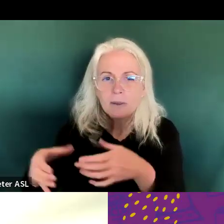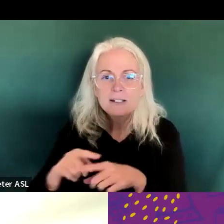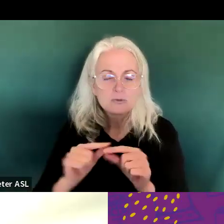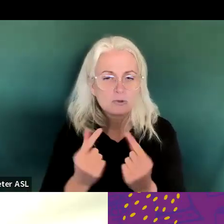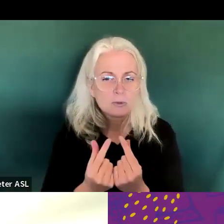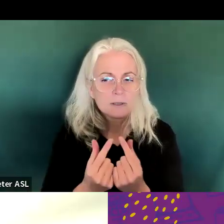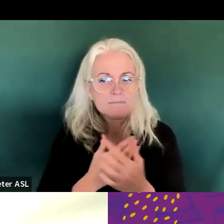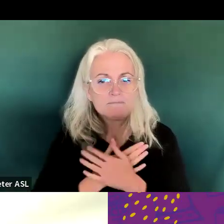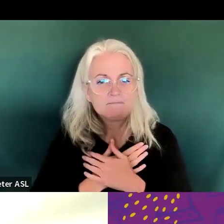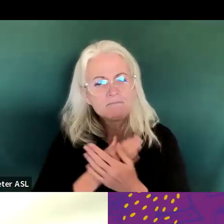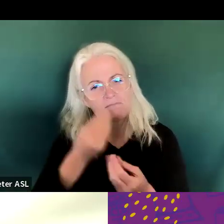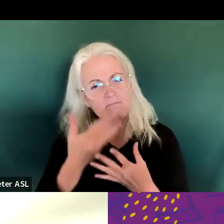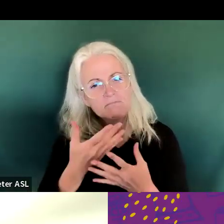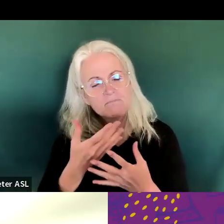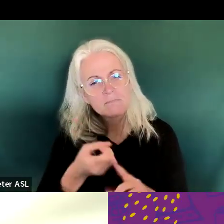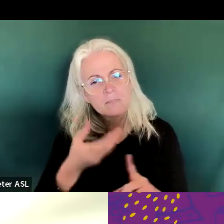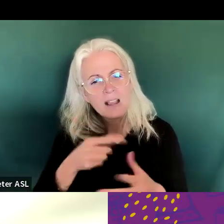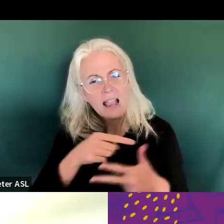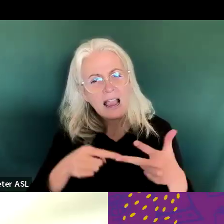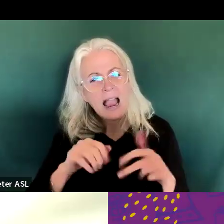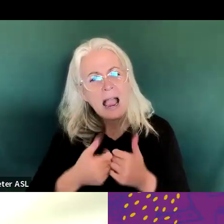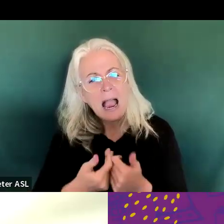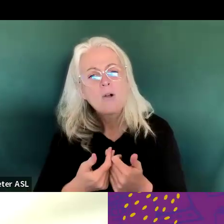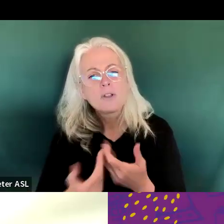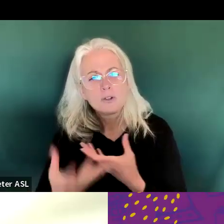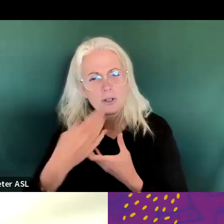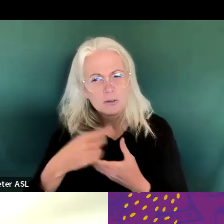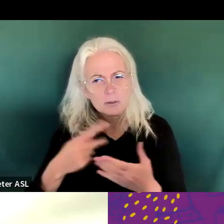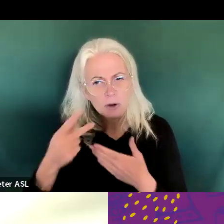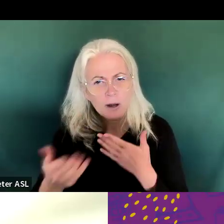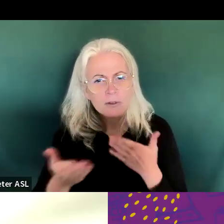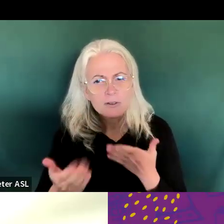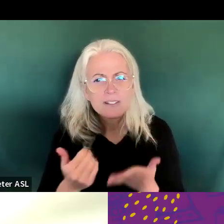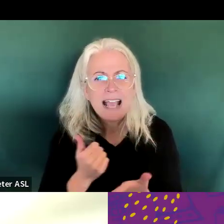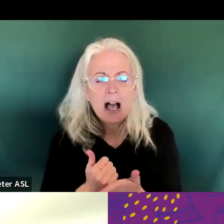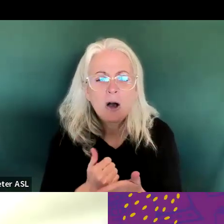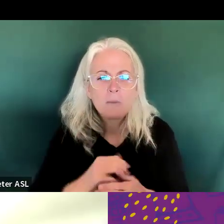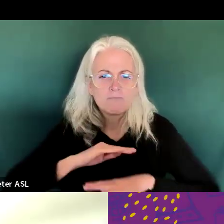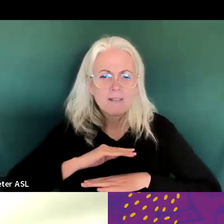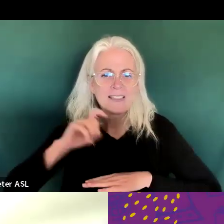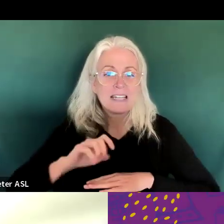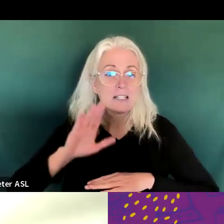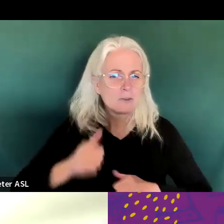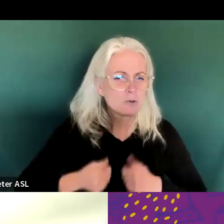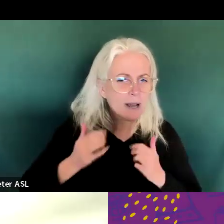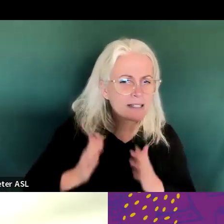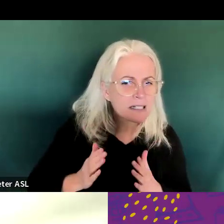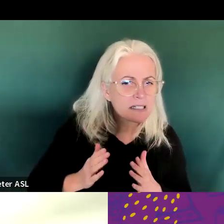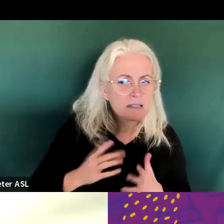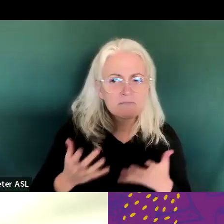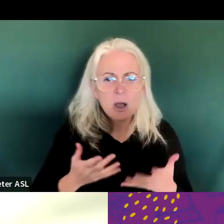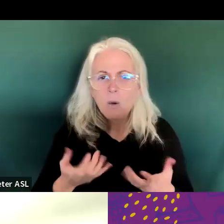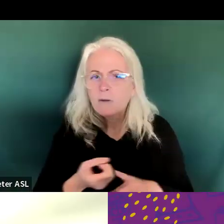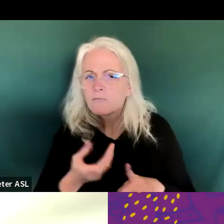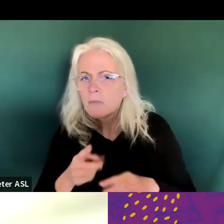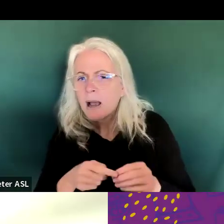groups. Can you tell us more? How do your digital inclusion programs and services help meet the needs of your residents? If you want to, talk a little